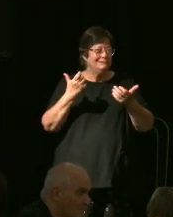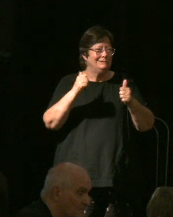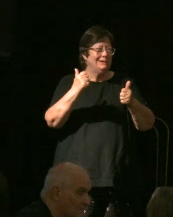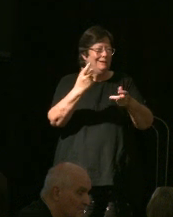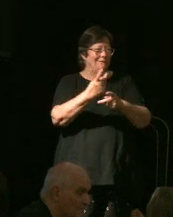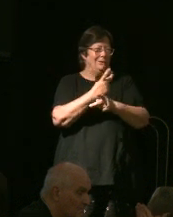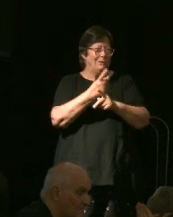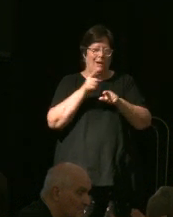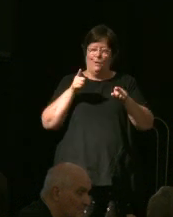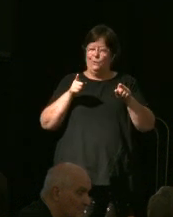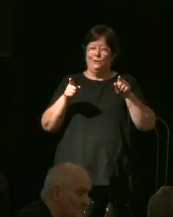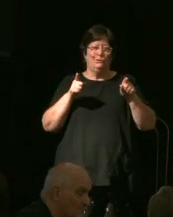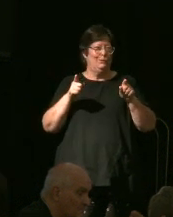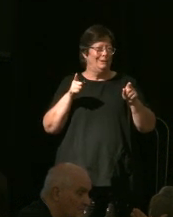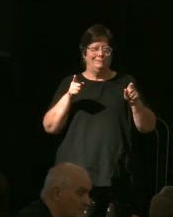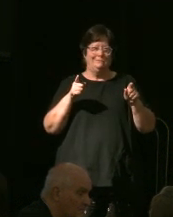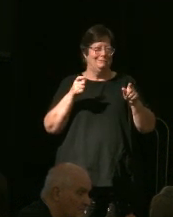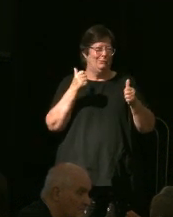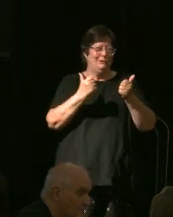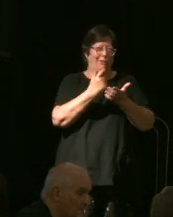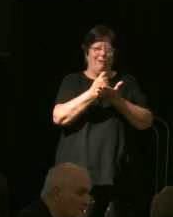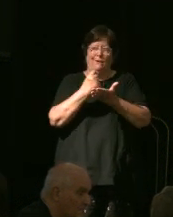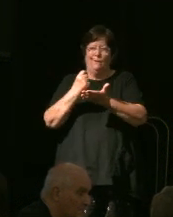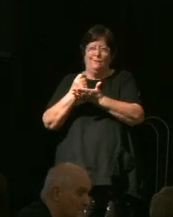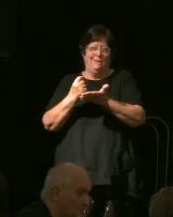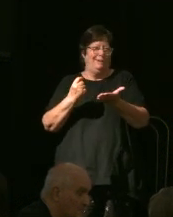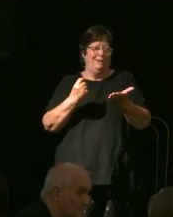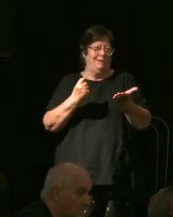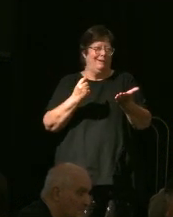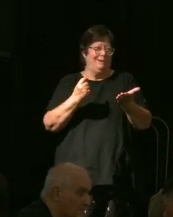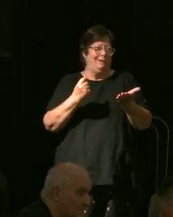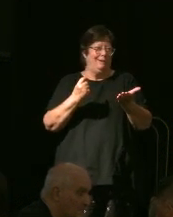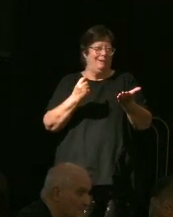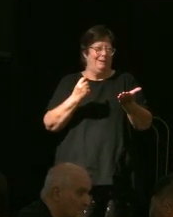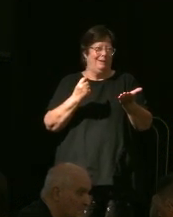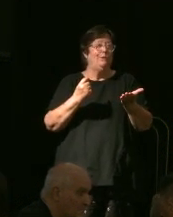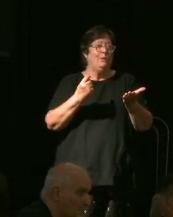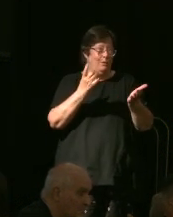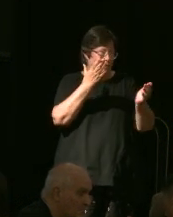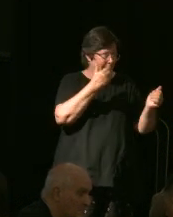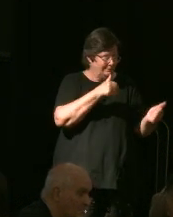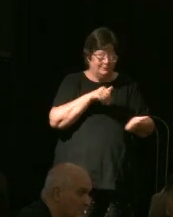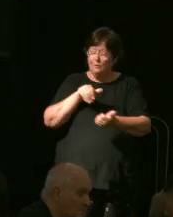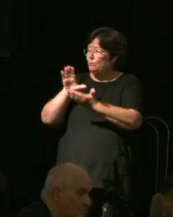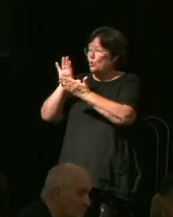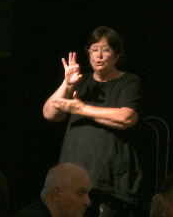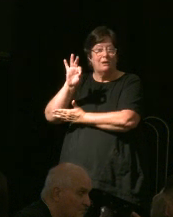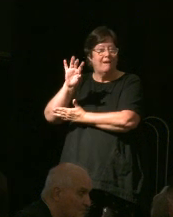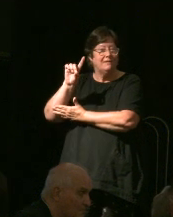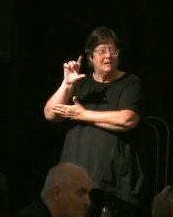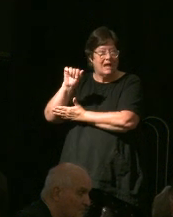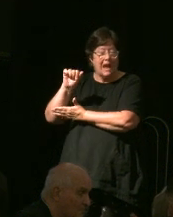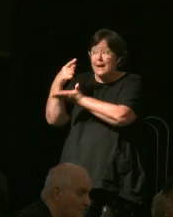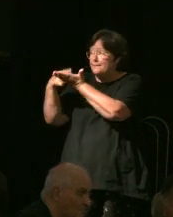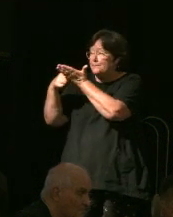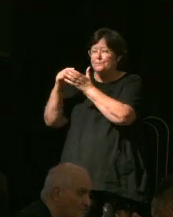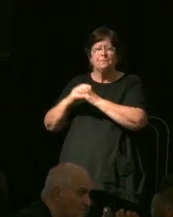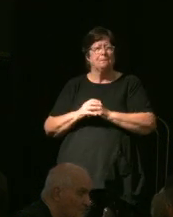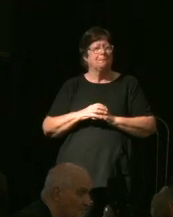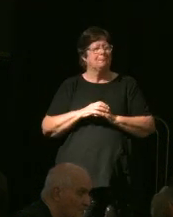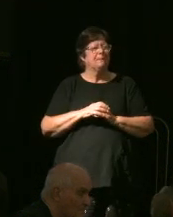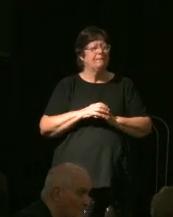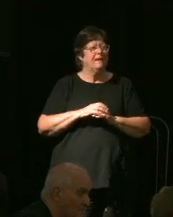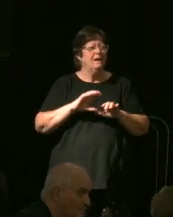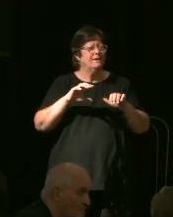which one we'd like to talk to the FDA about. Our challenges with the